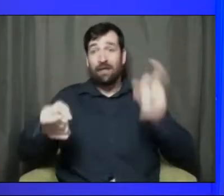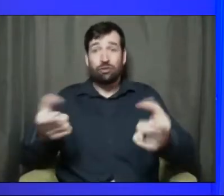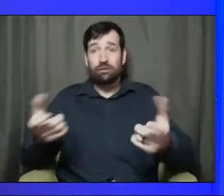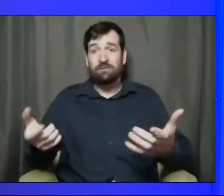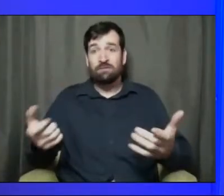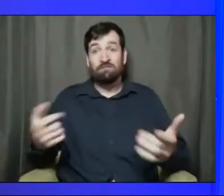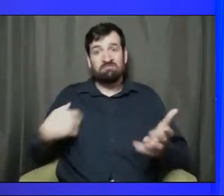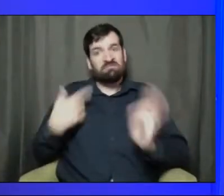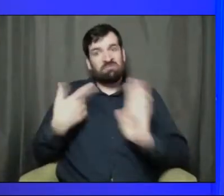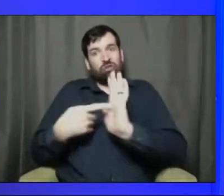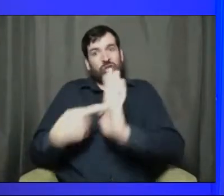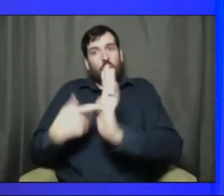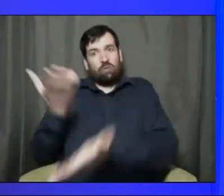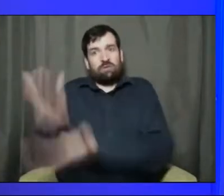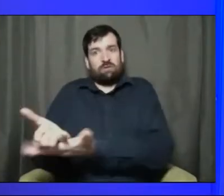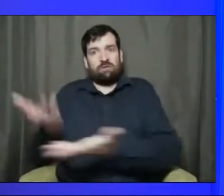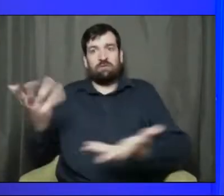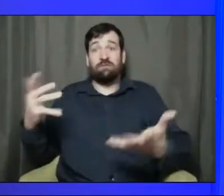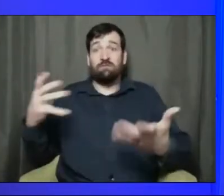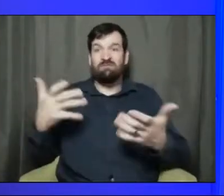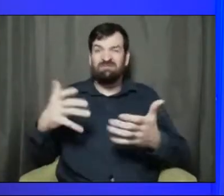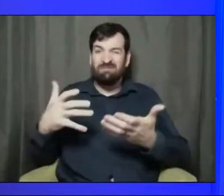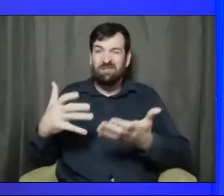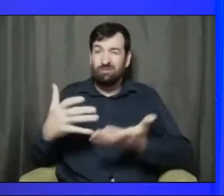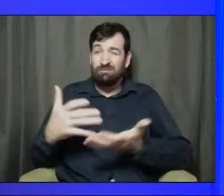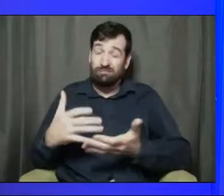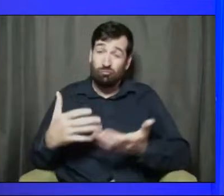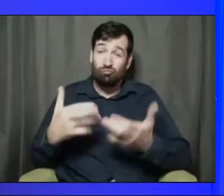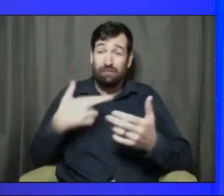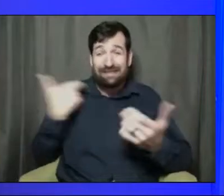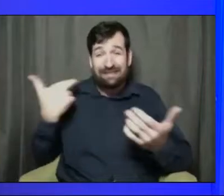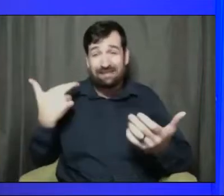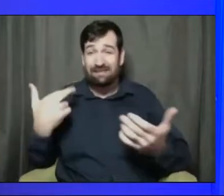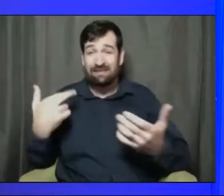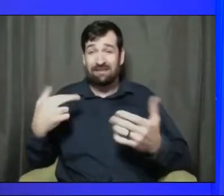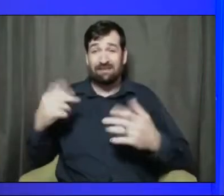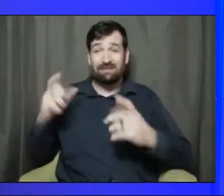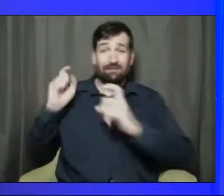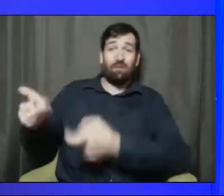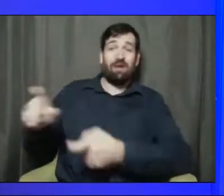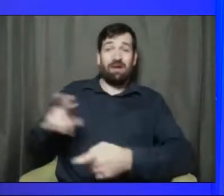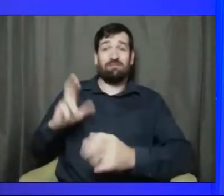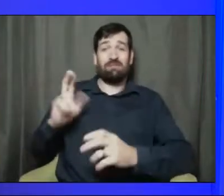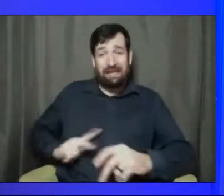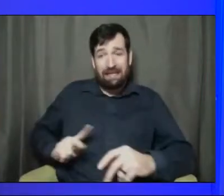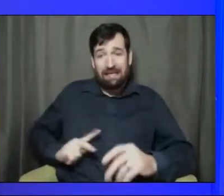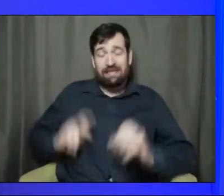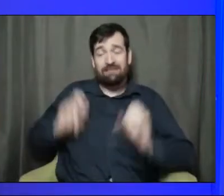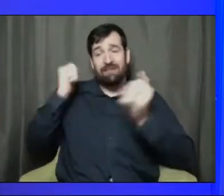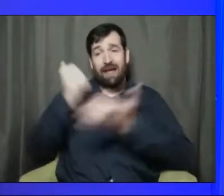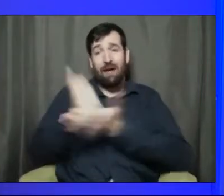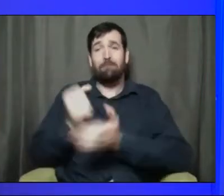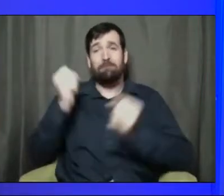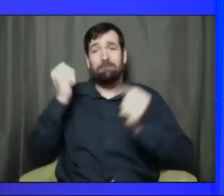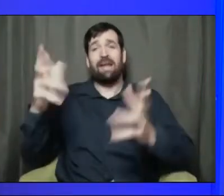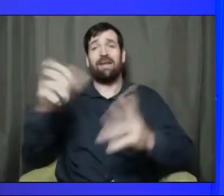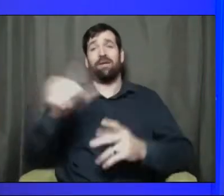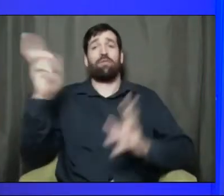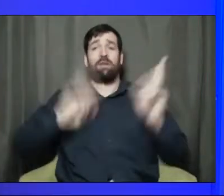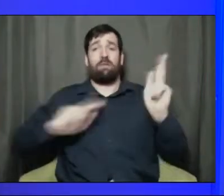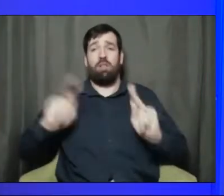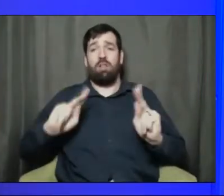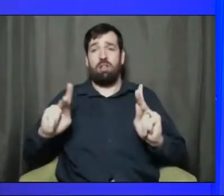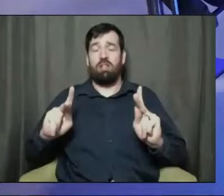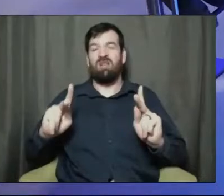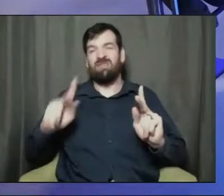They've taken a chance by donating a kidney, and they've helped so many other people. It's great to see them spread awareness in